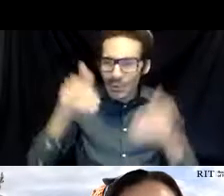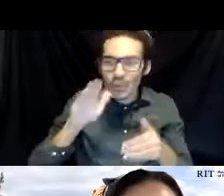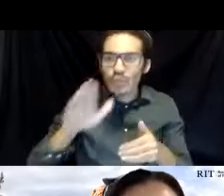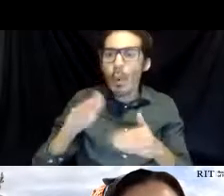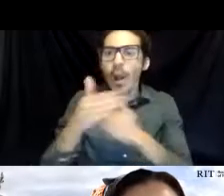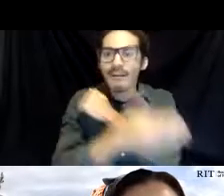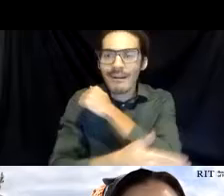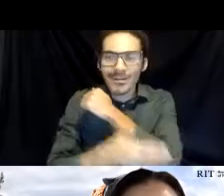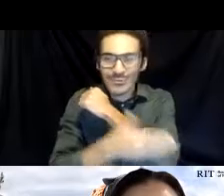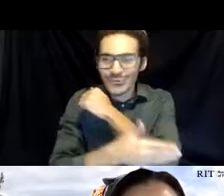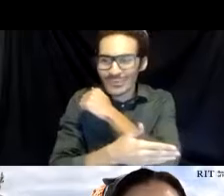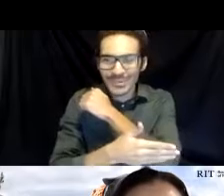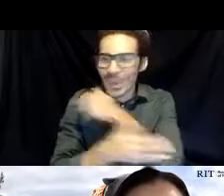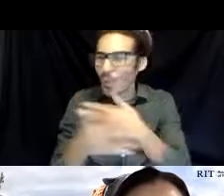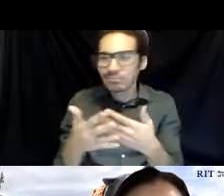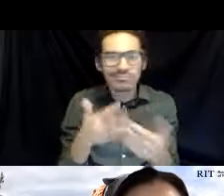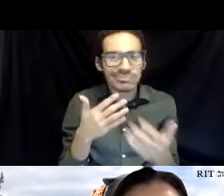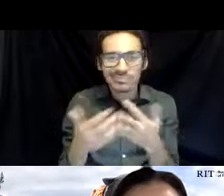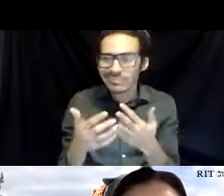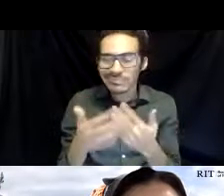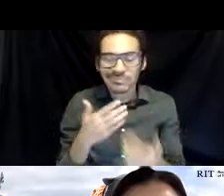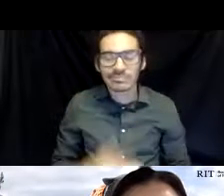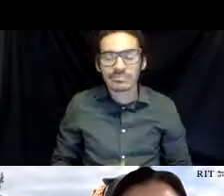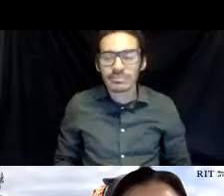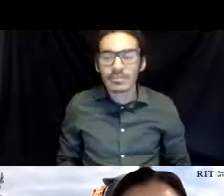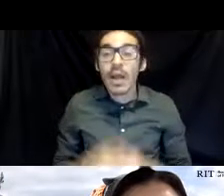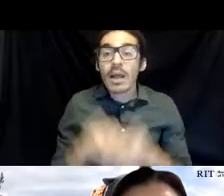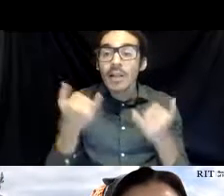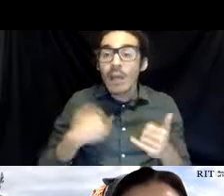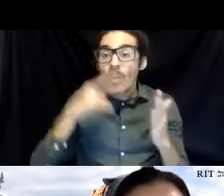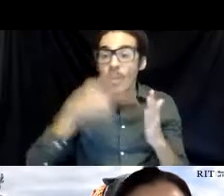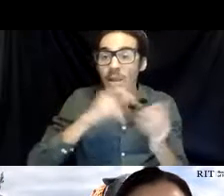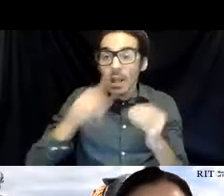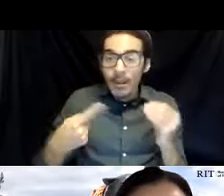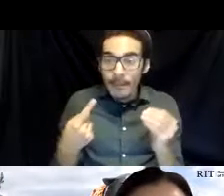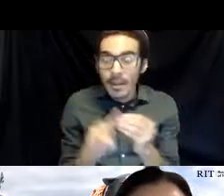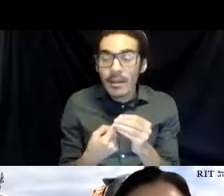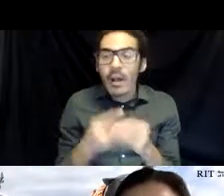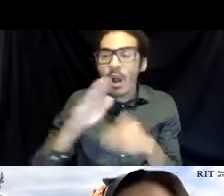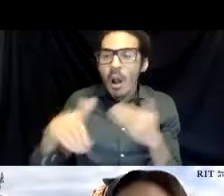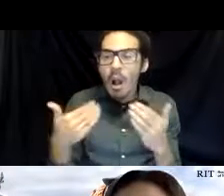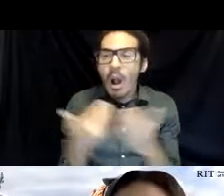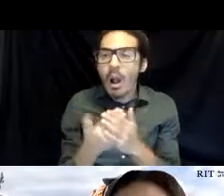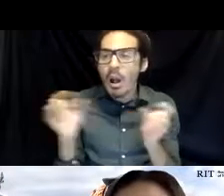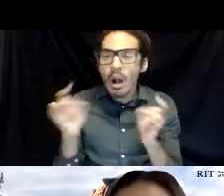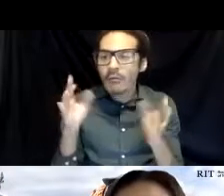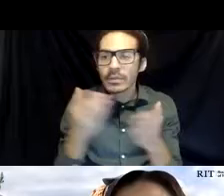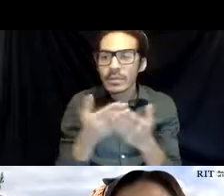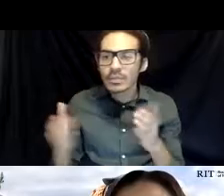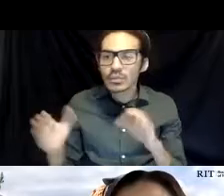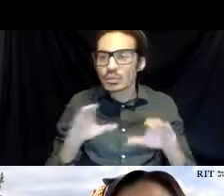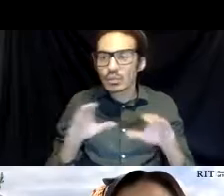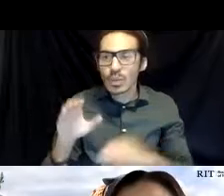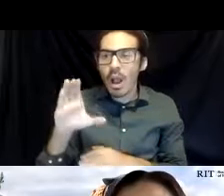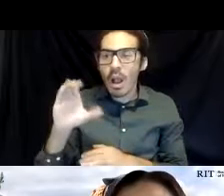country, wherever that is. So currently I'm reading about all the horrible things that were done in Congo